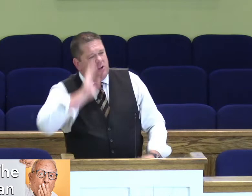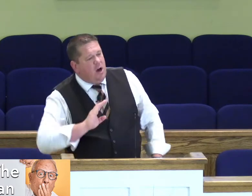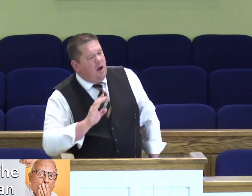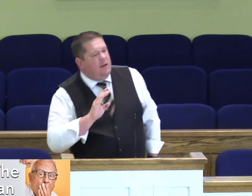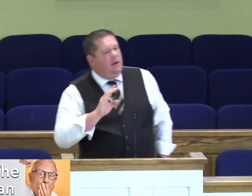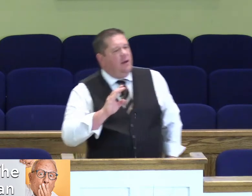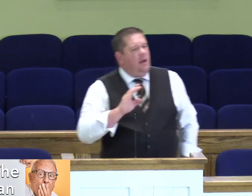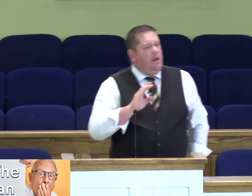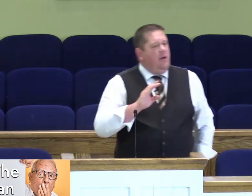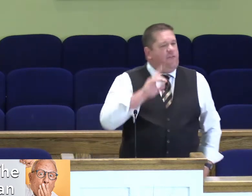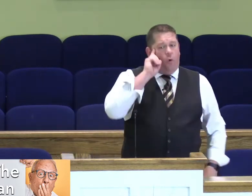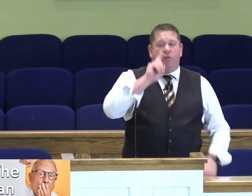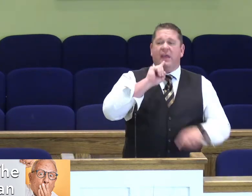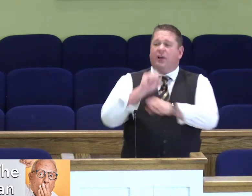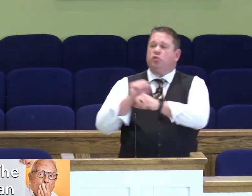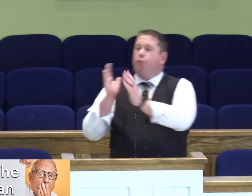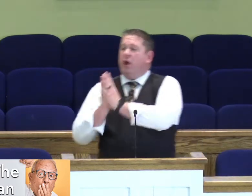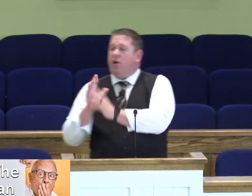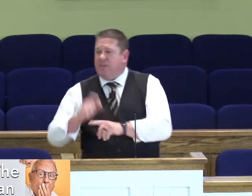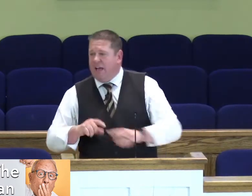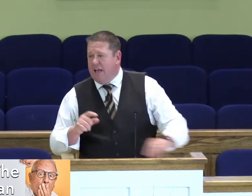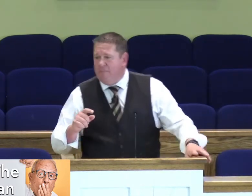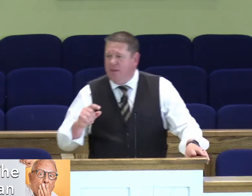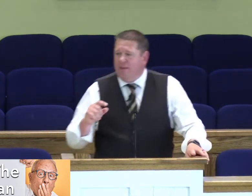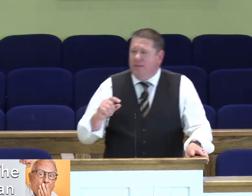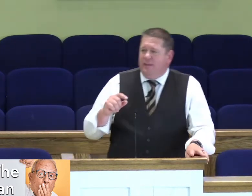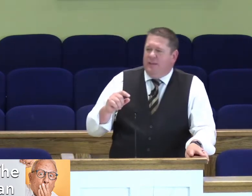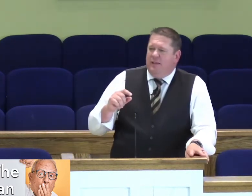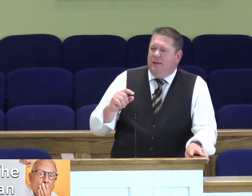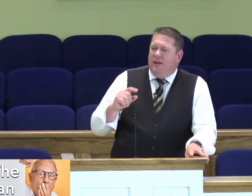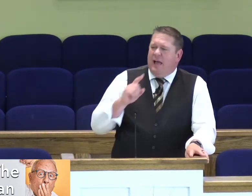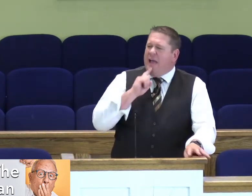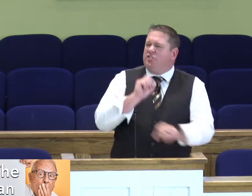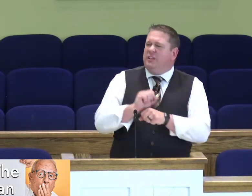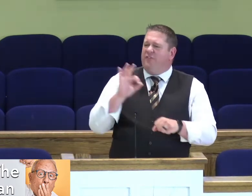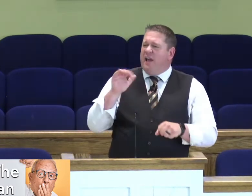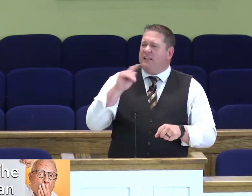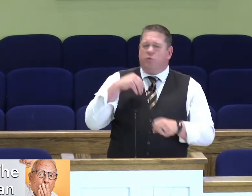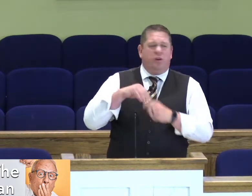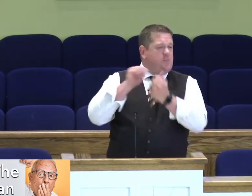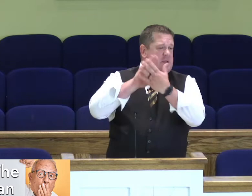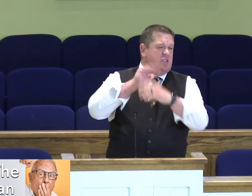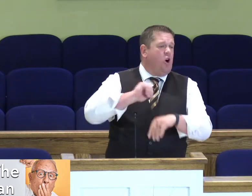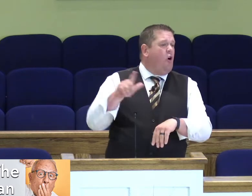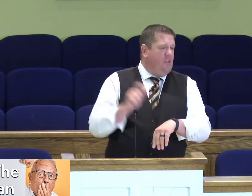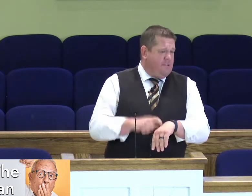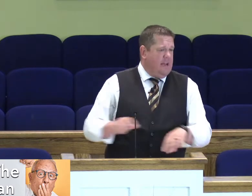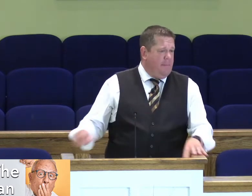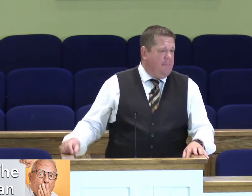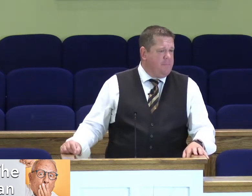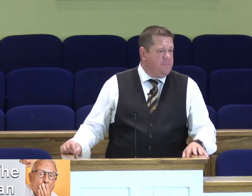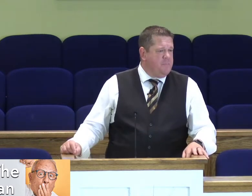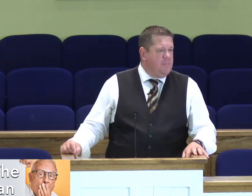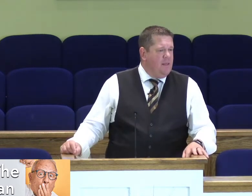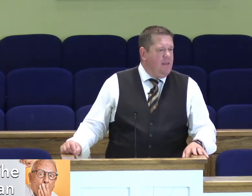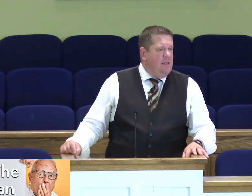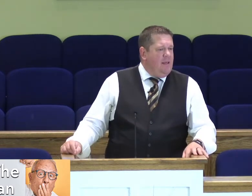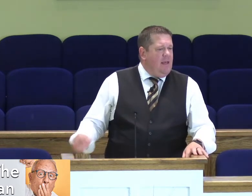the presence of God for the actual prayer time, actually, the fact is we're in his presence all the